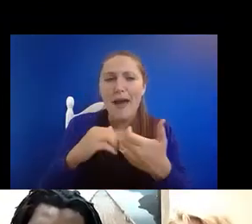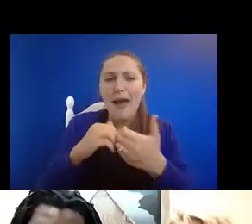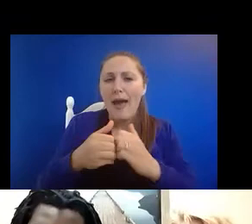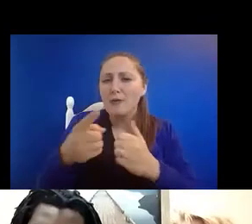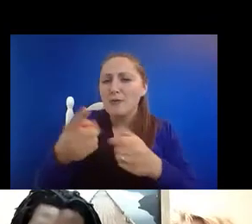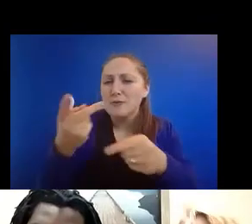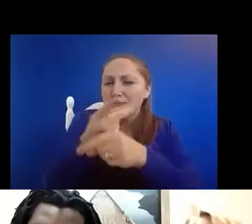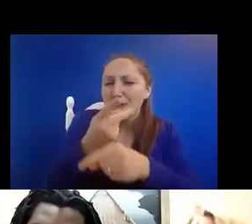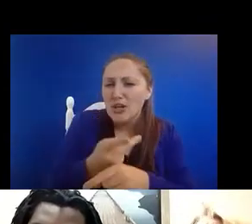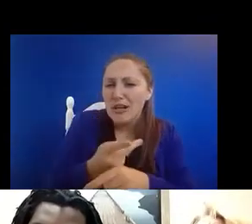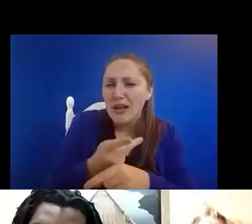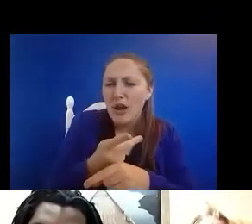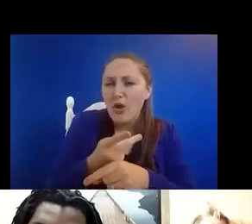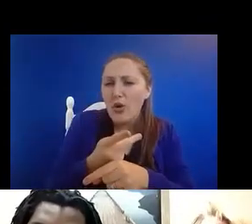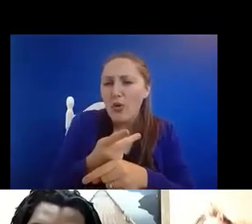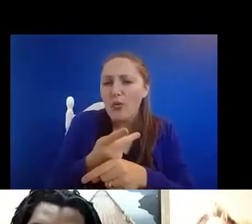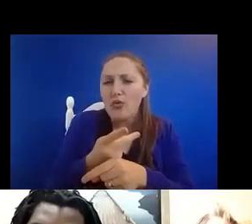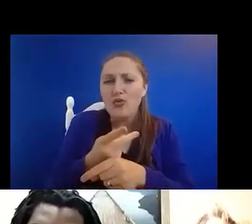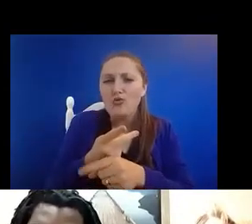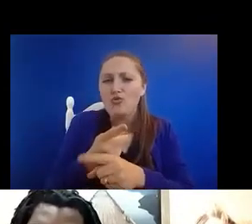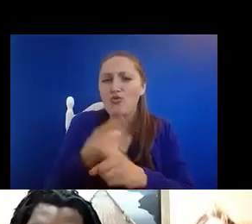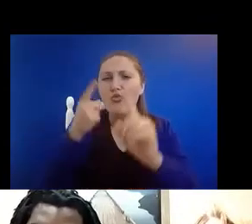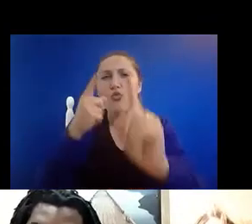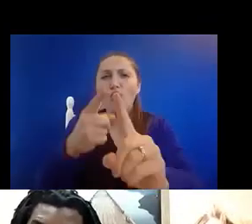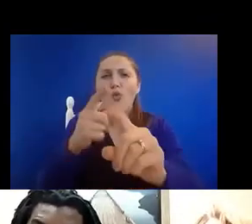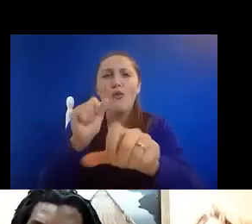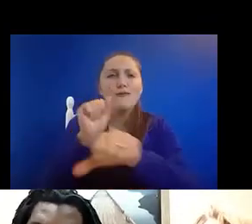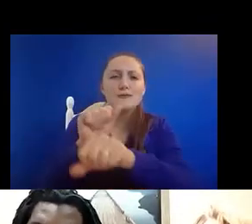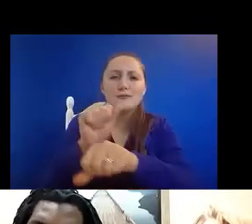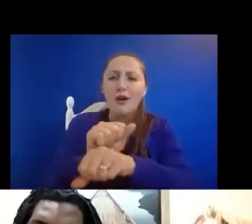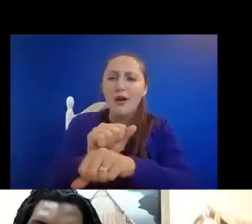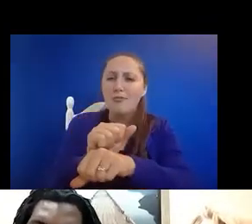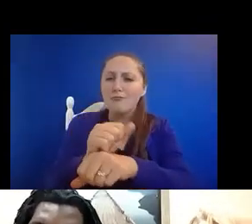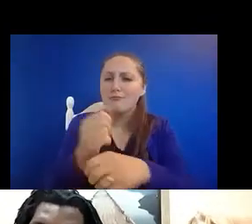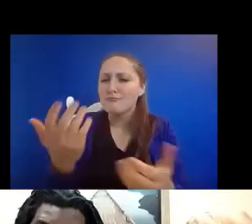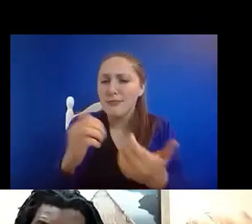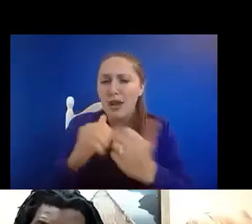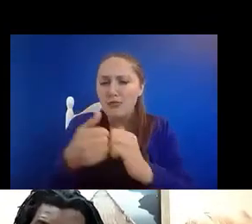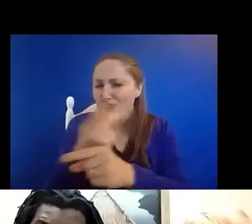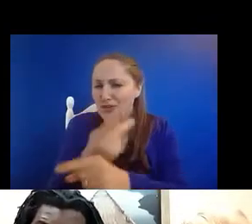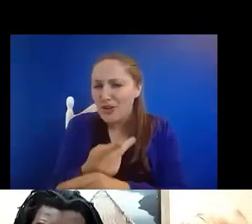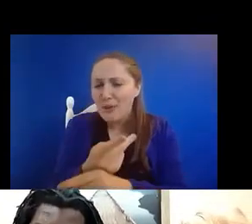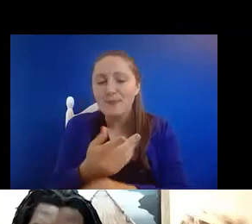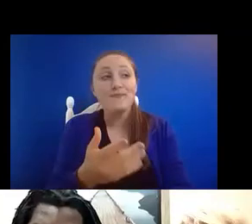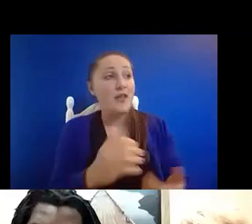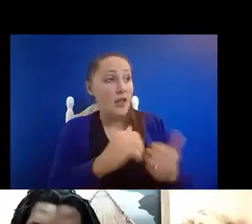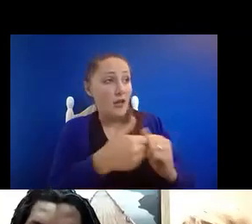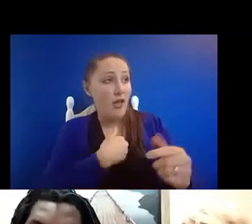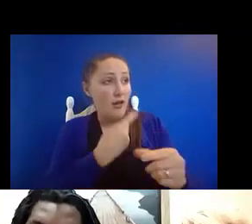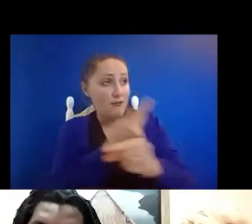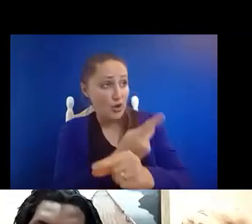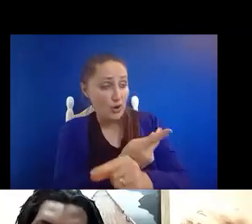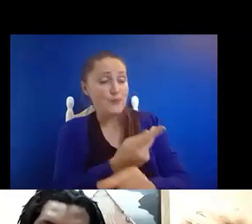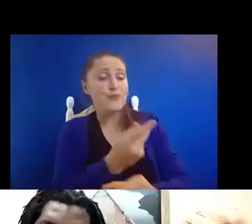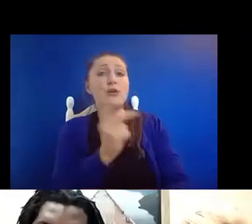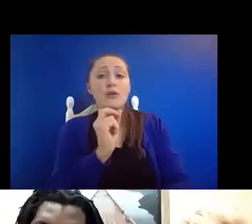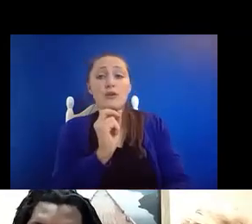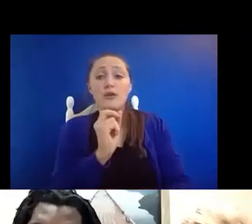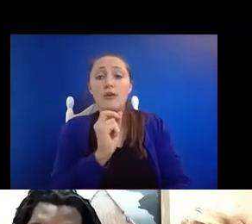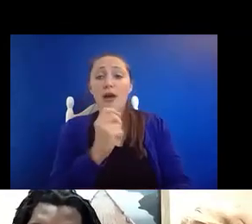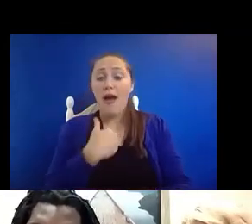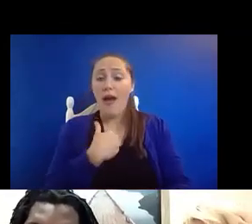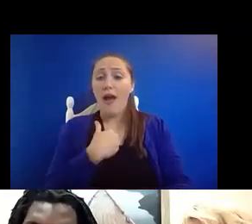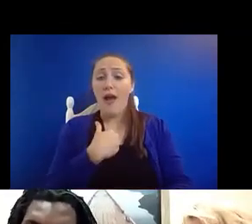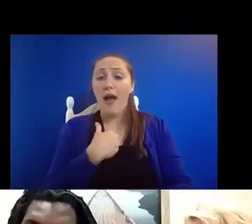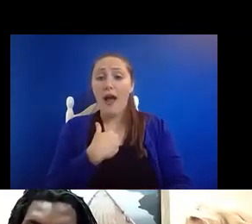out what you wanted to do for a job? How did I figure out? I did some little